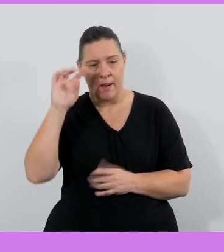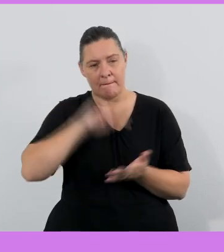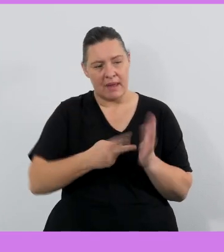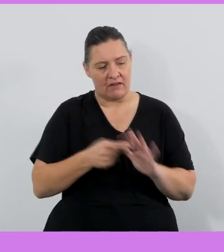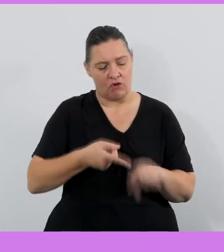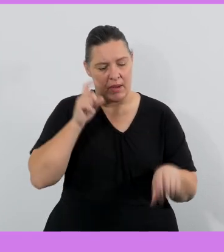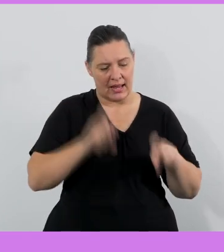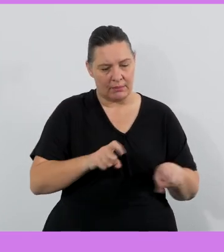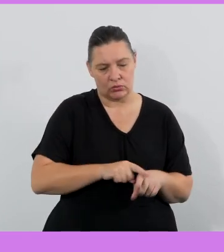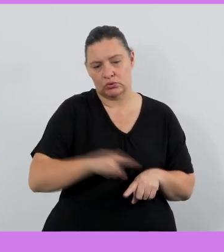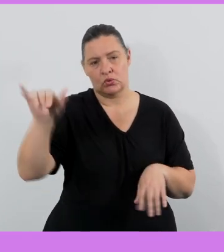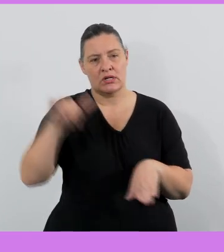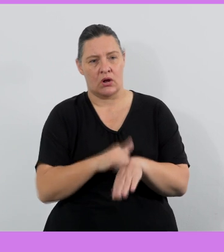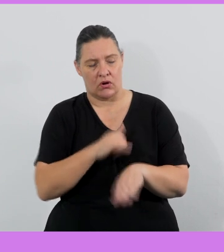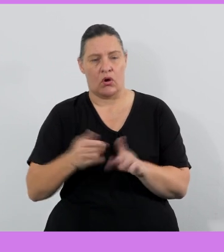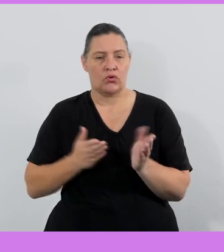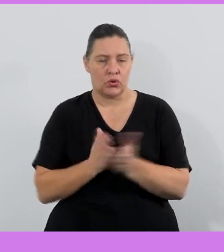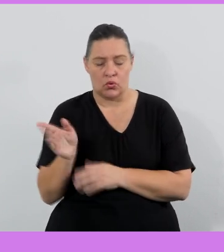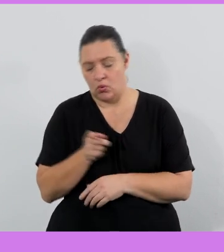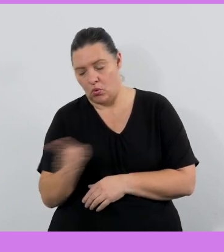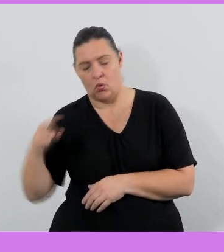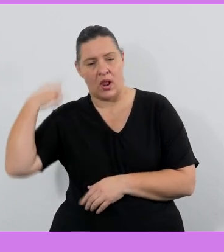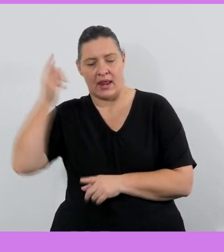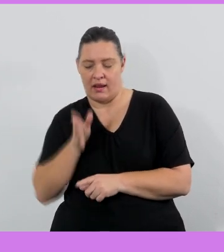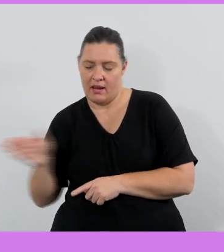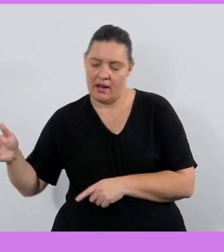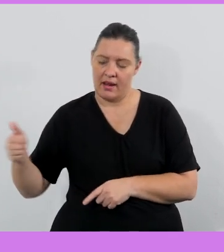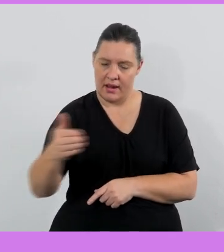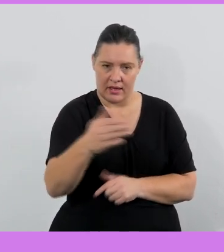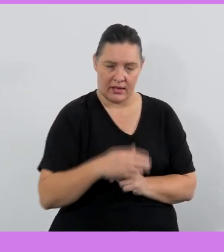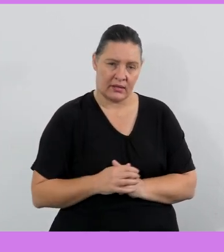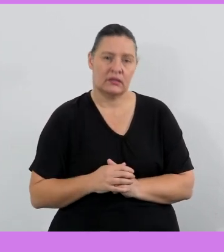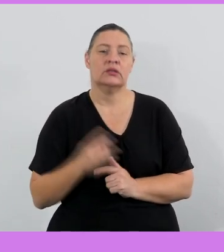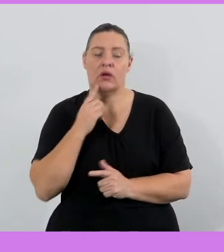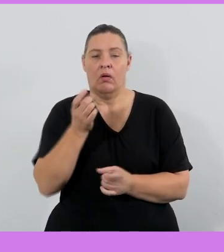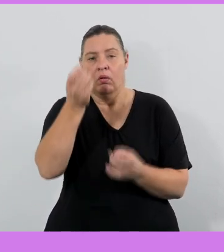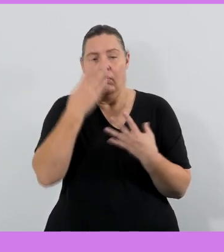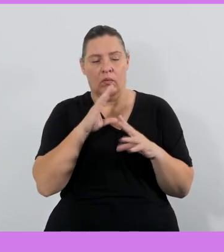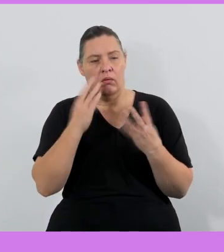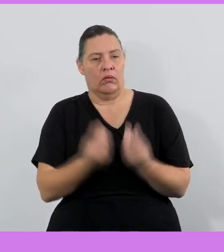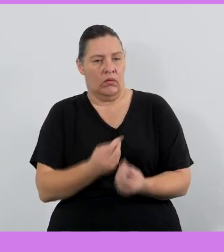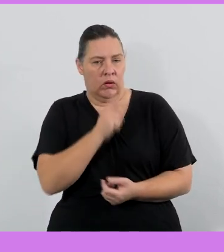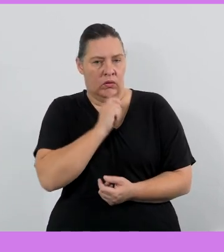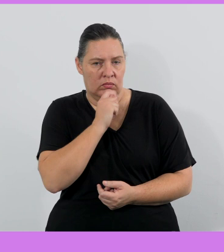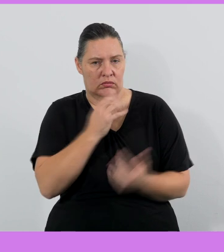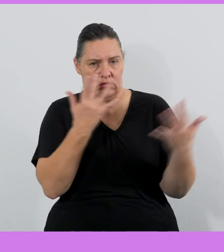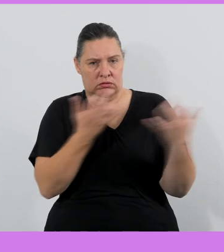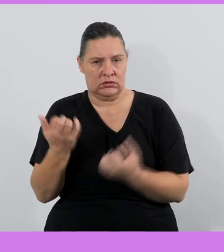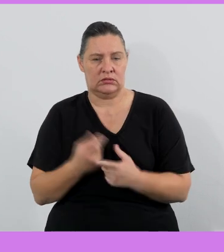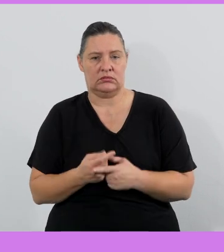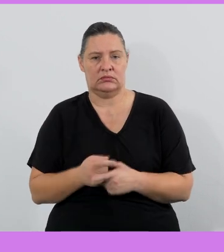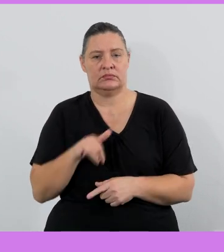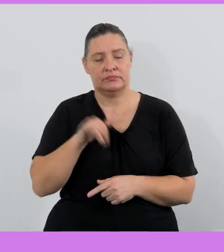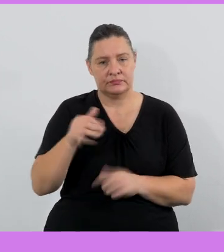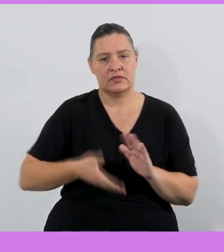from Cape Town to New York via London. Right, so use all the given information to calculate the average